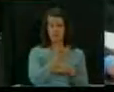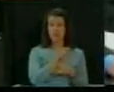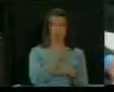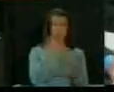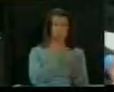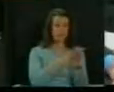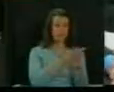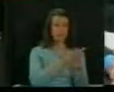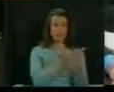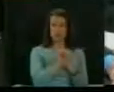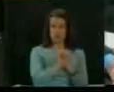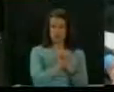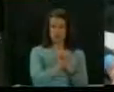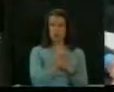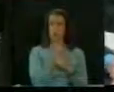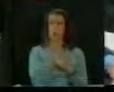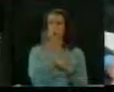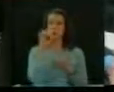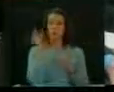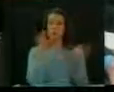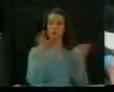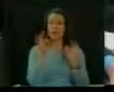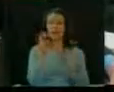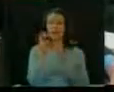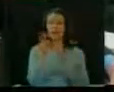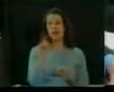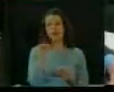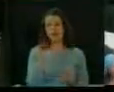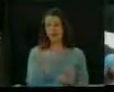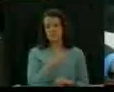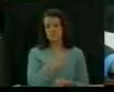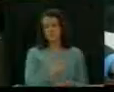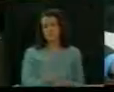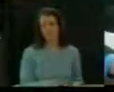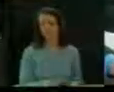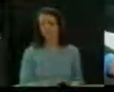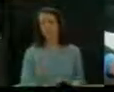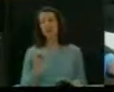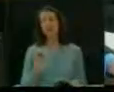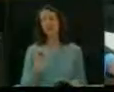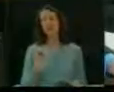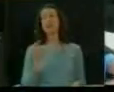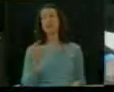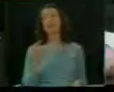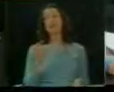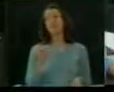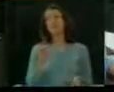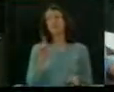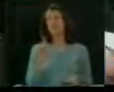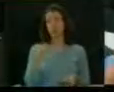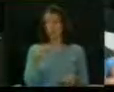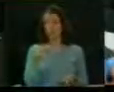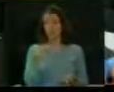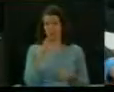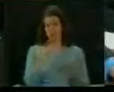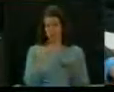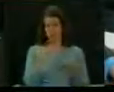you and for the mayor, certainly for discussion as well, as to who will be named to the Ethics